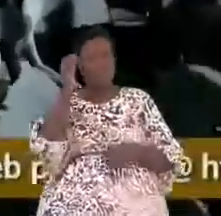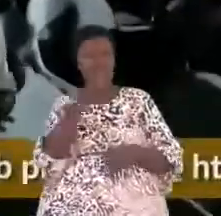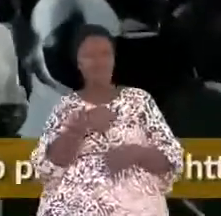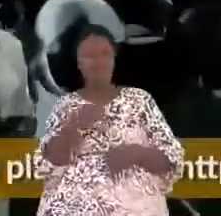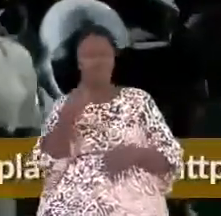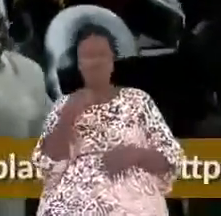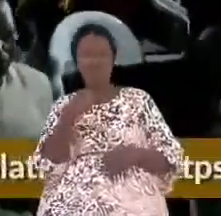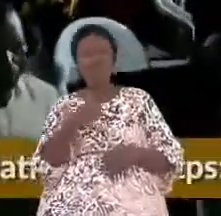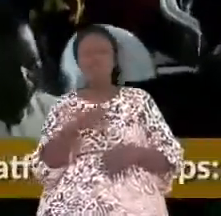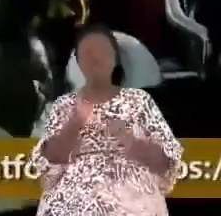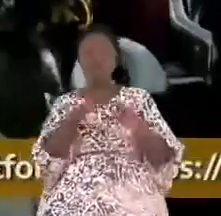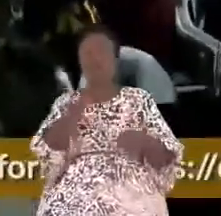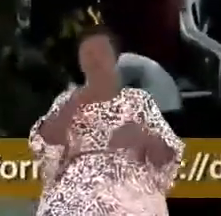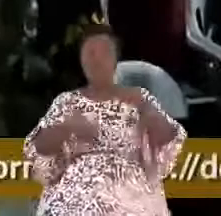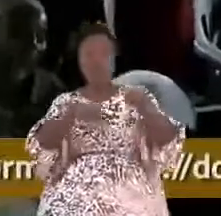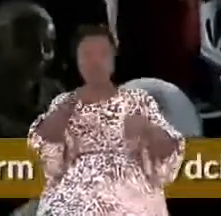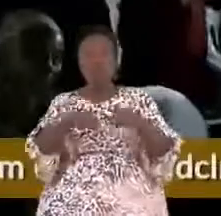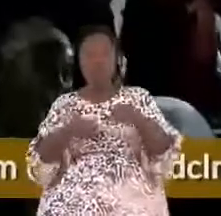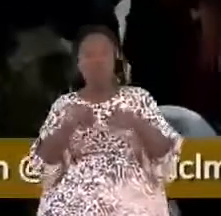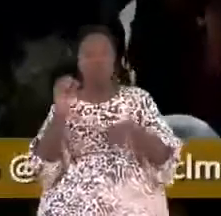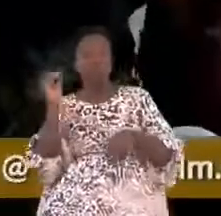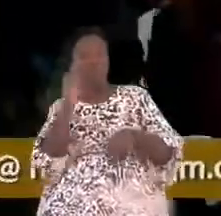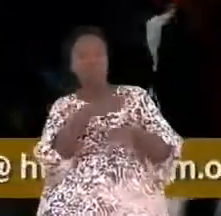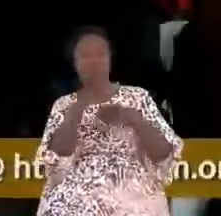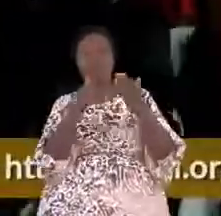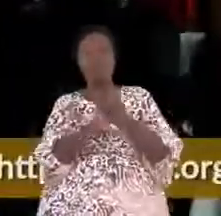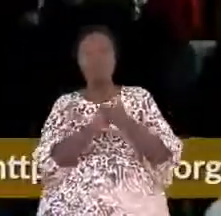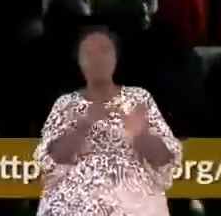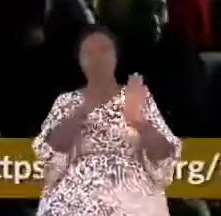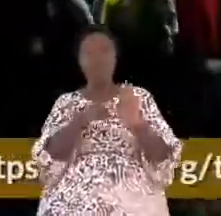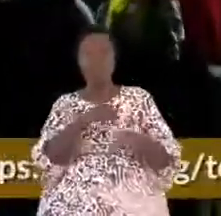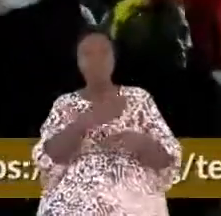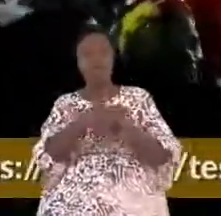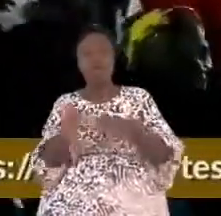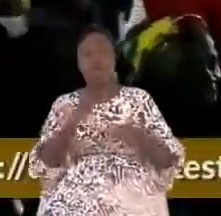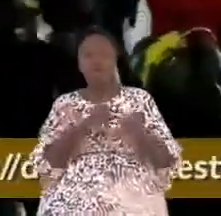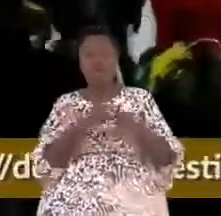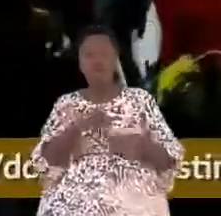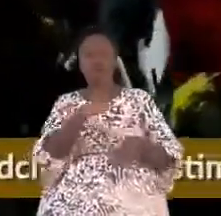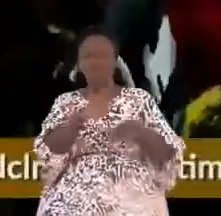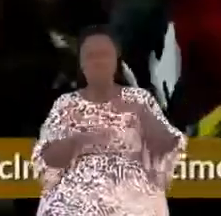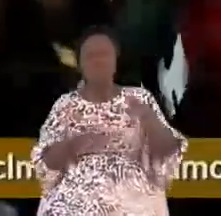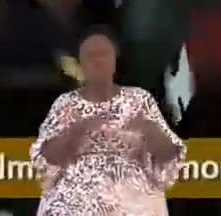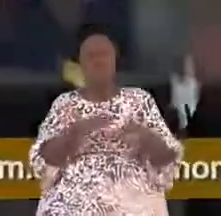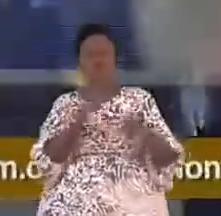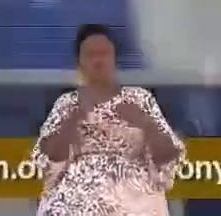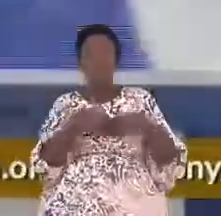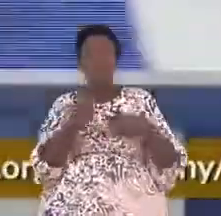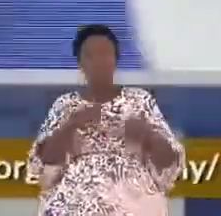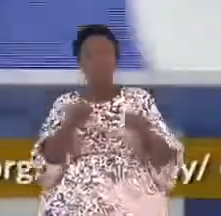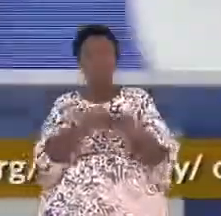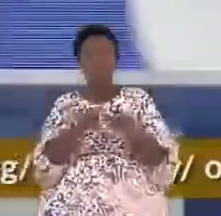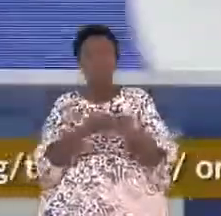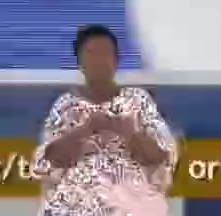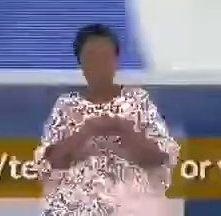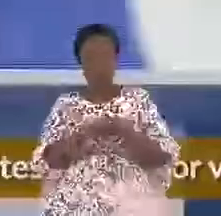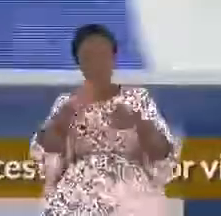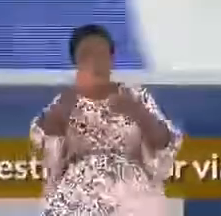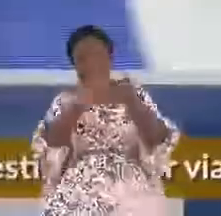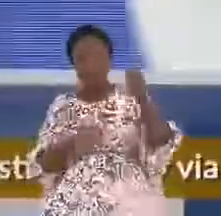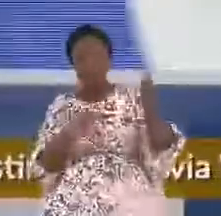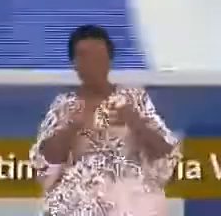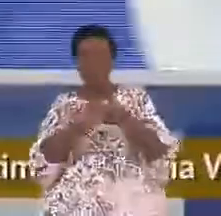you were lame put the crushes aside rise up and walk if you have braces on you which remove loose the